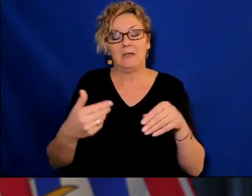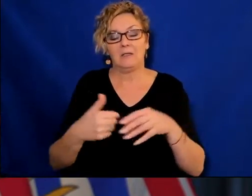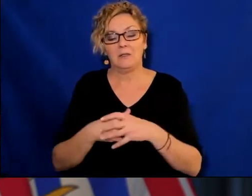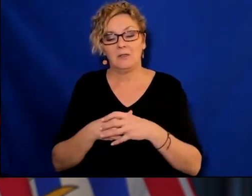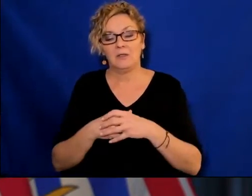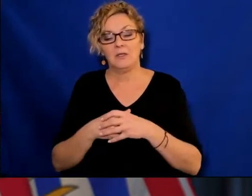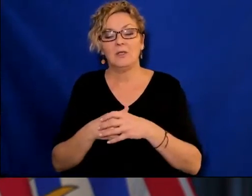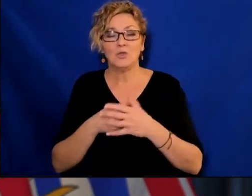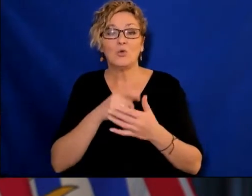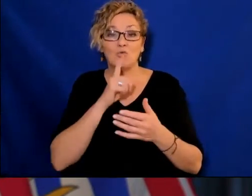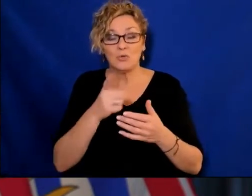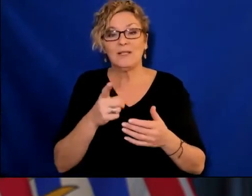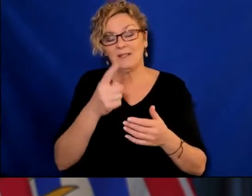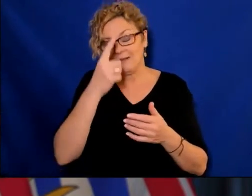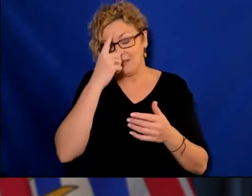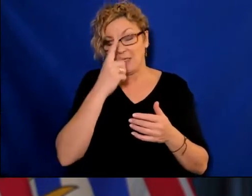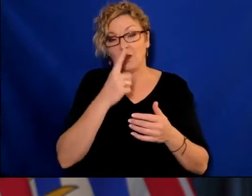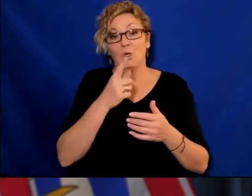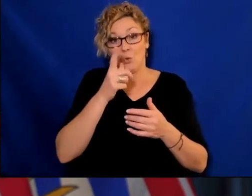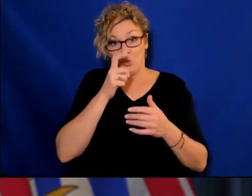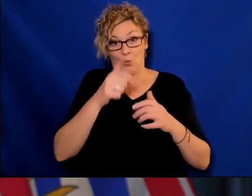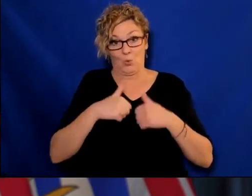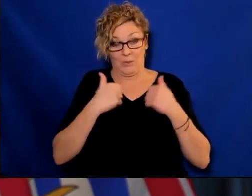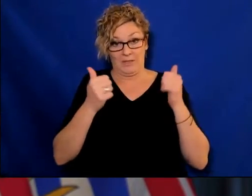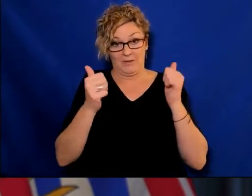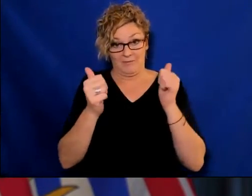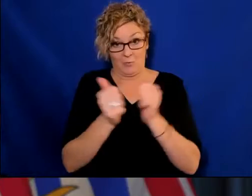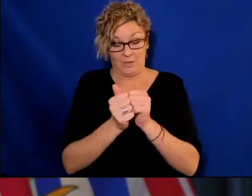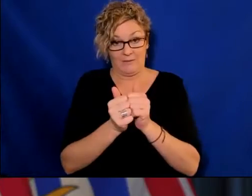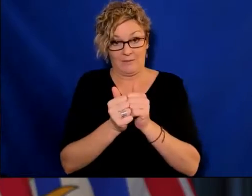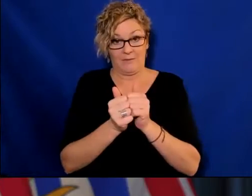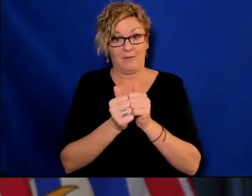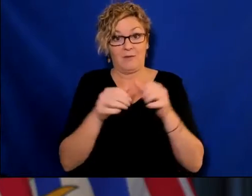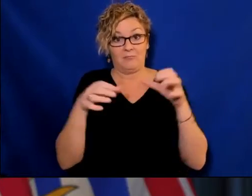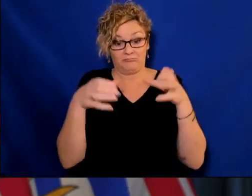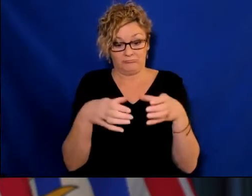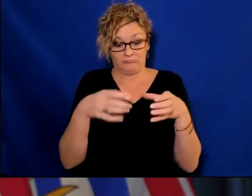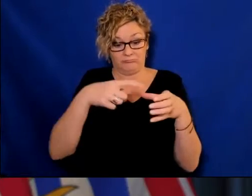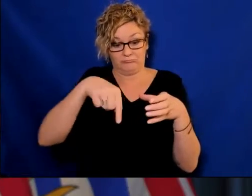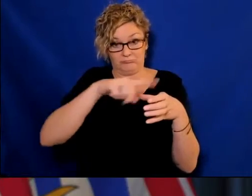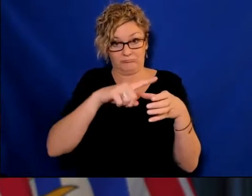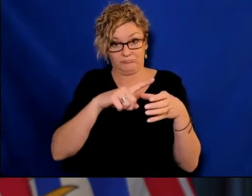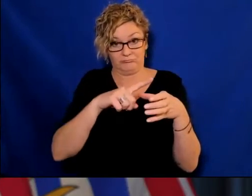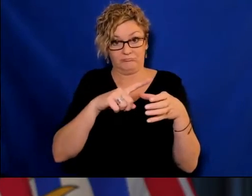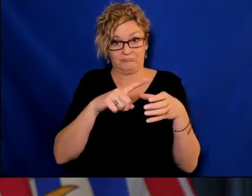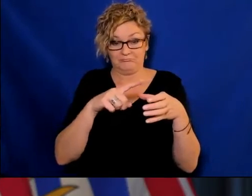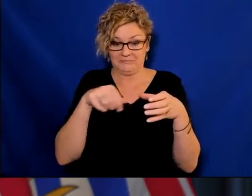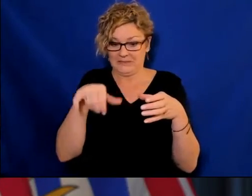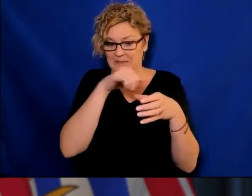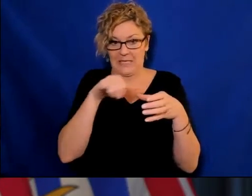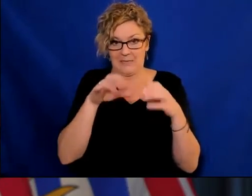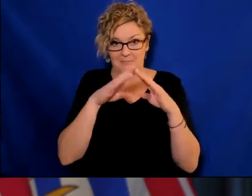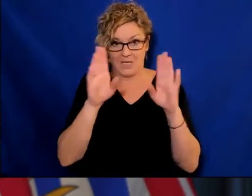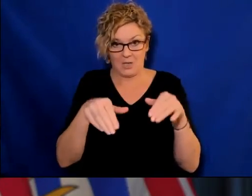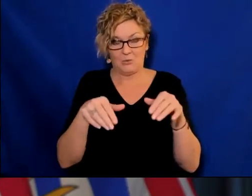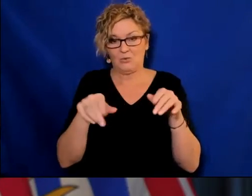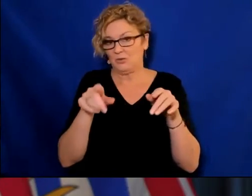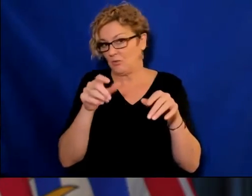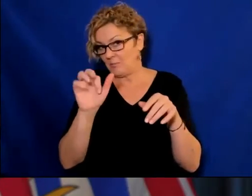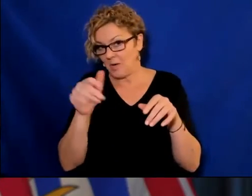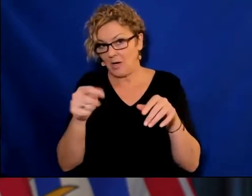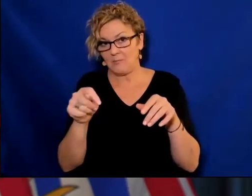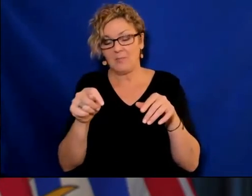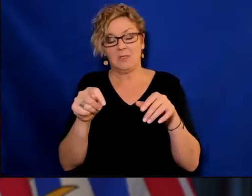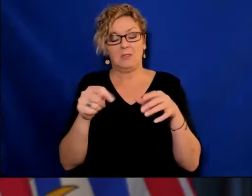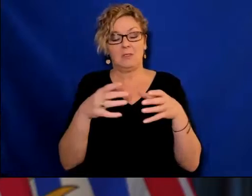people maximum that your family is connecting with. But right now, we need to think about